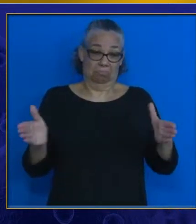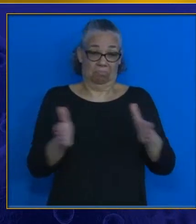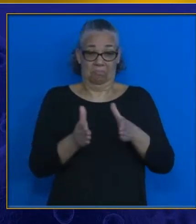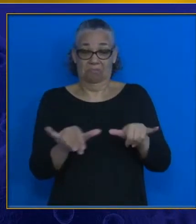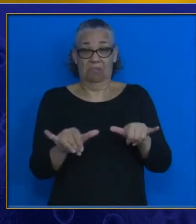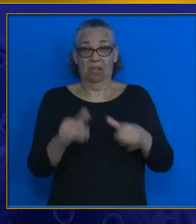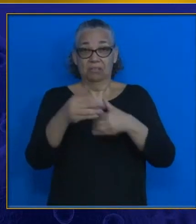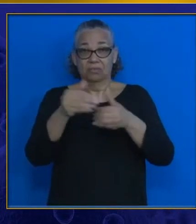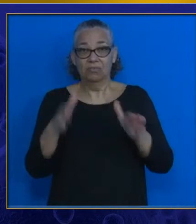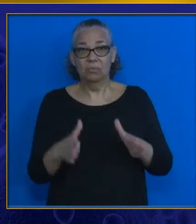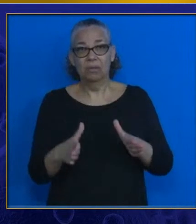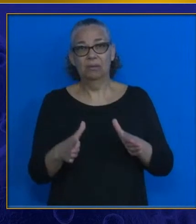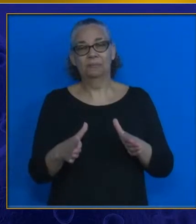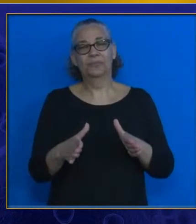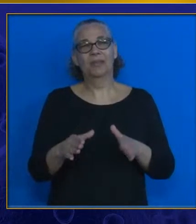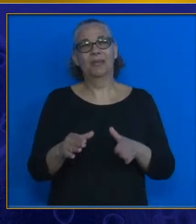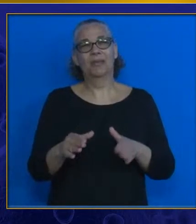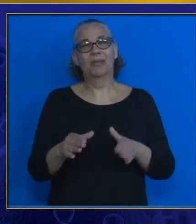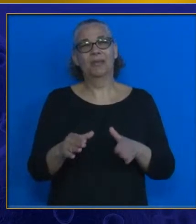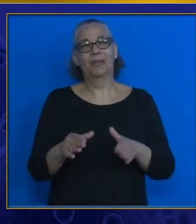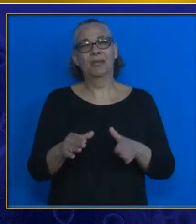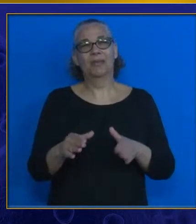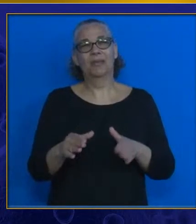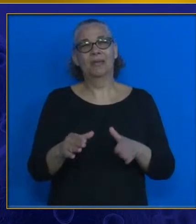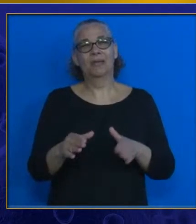other factors. Health officials will